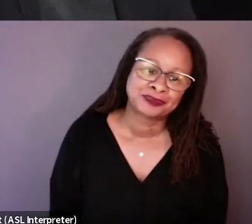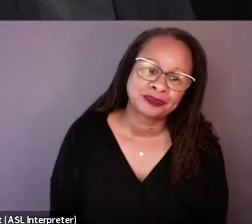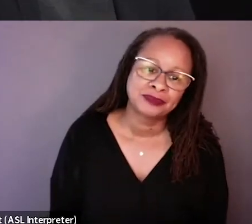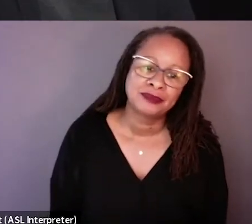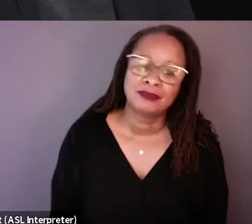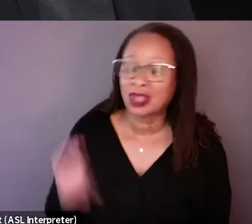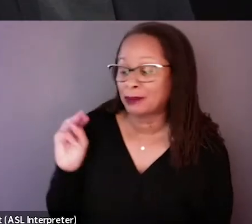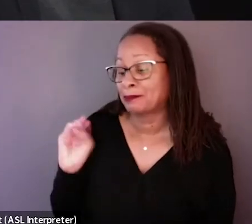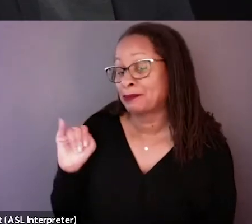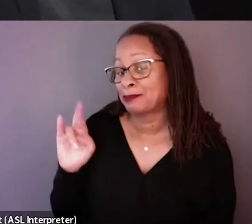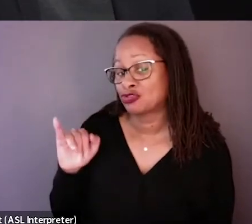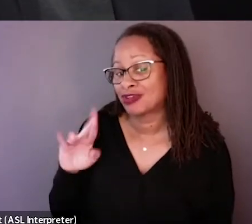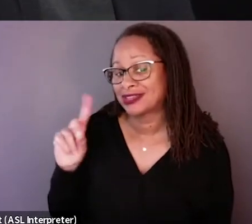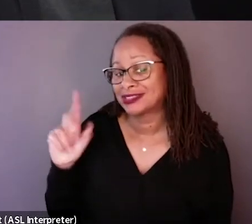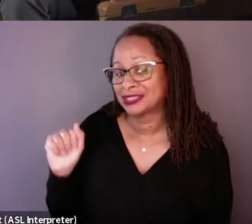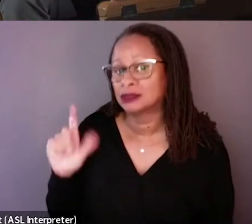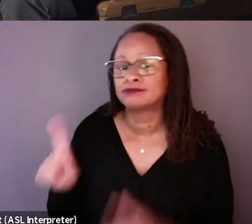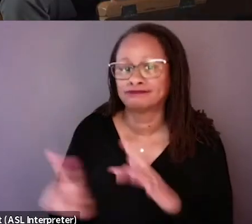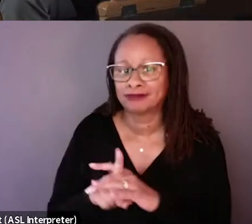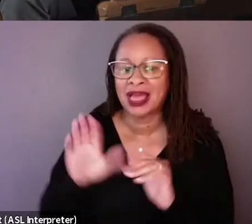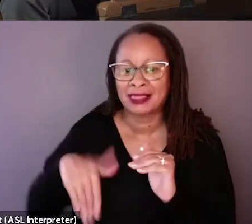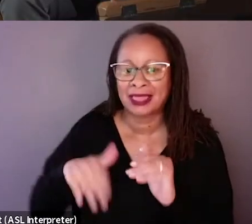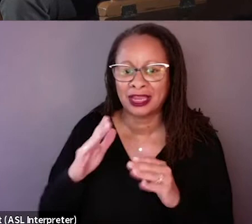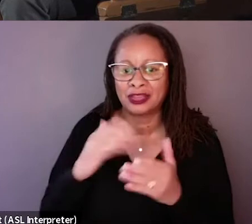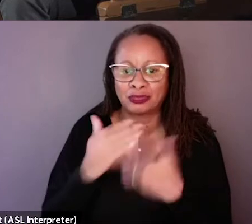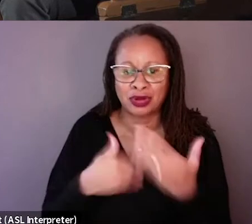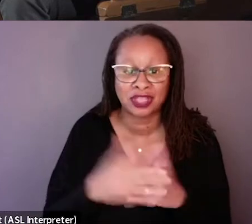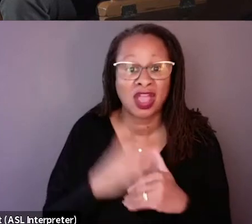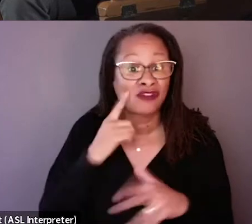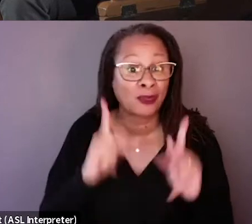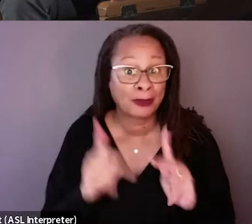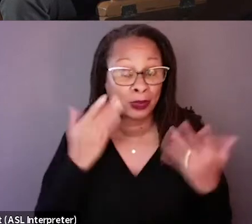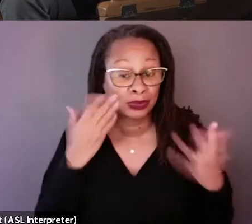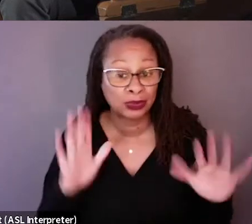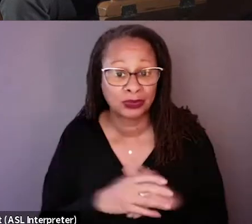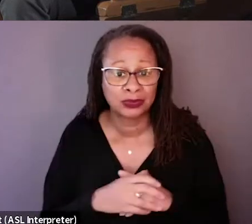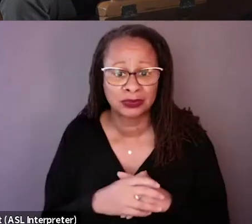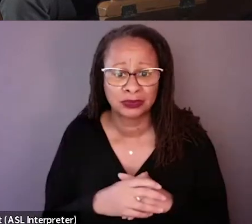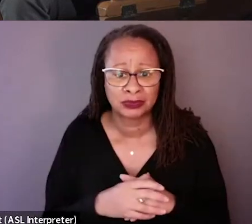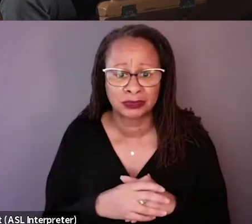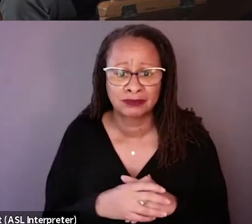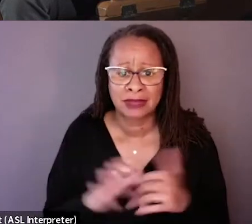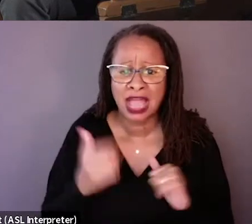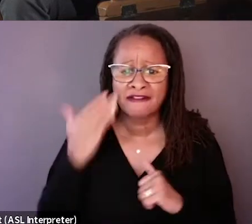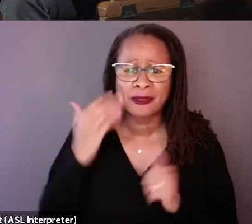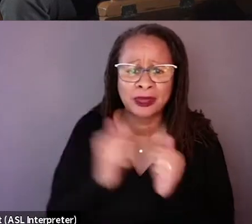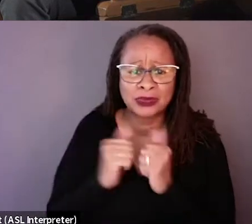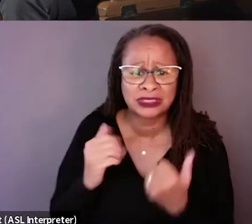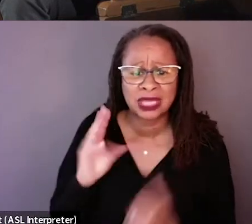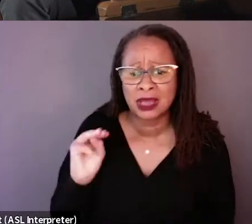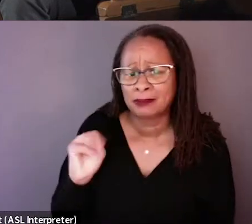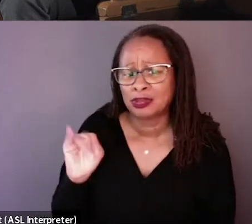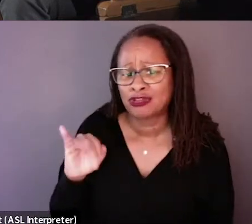Miranda actually came in pretty late in the process. She is an artist. For those of you who aren't familiar, well, first, how familiar are people with Miranda July?